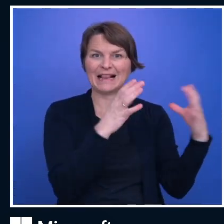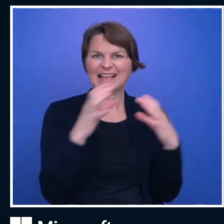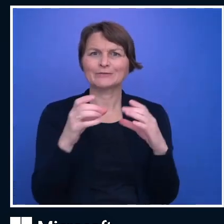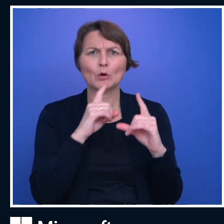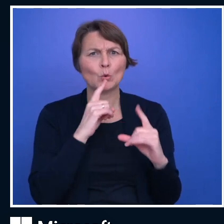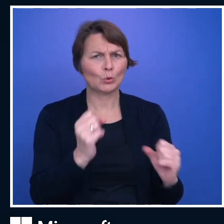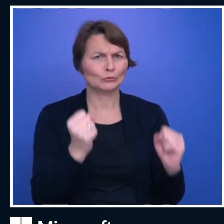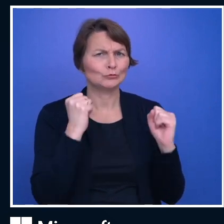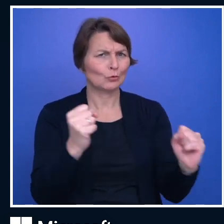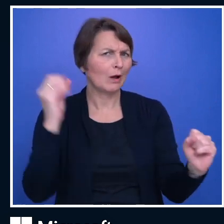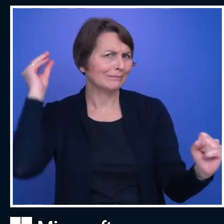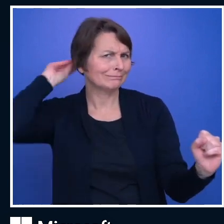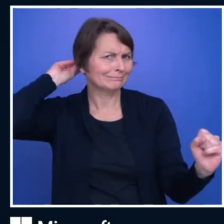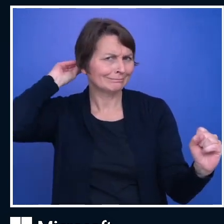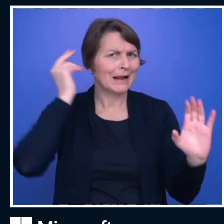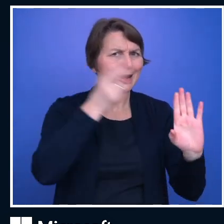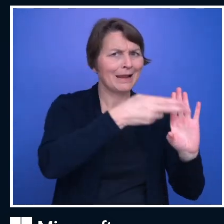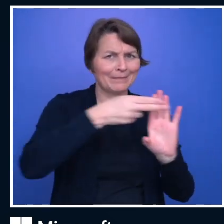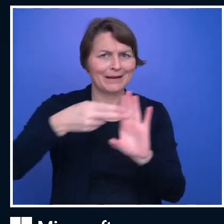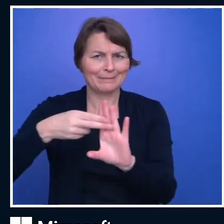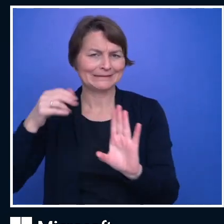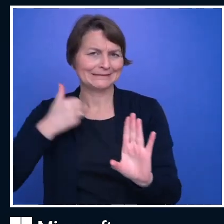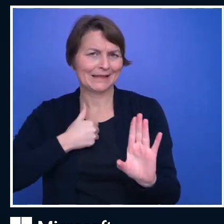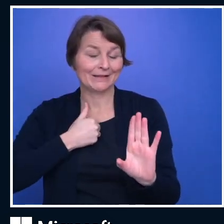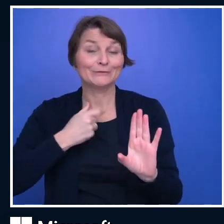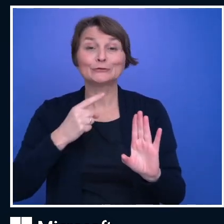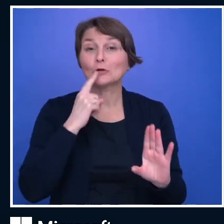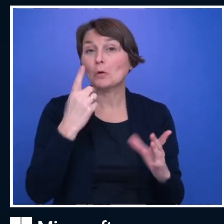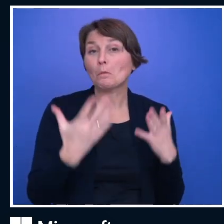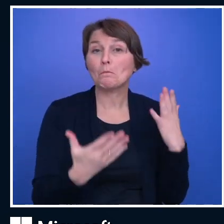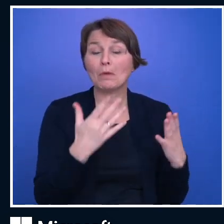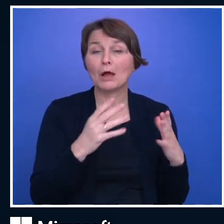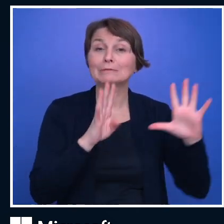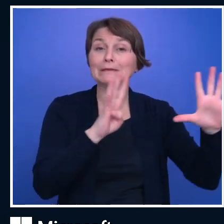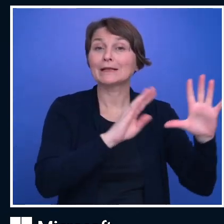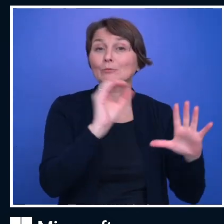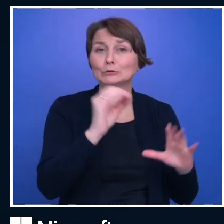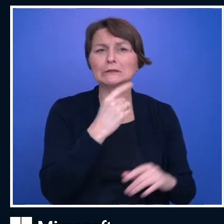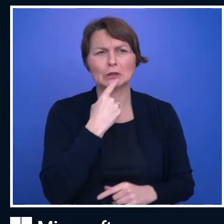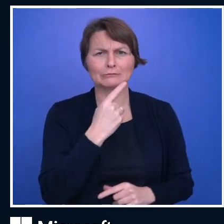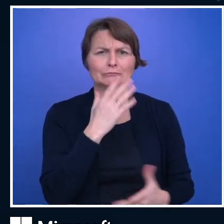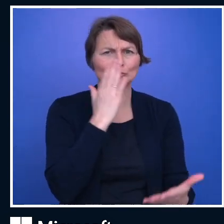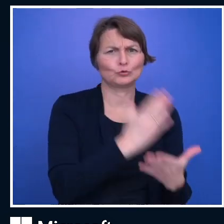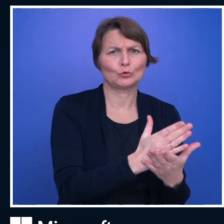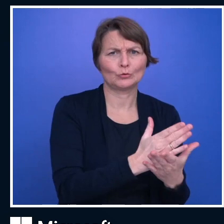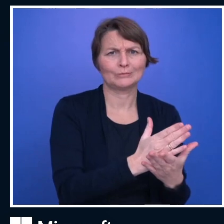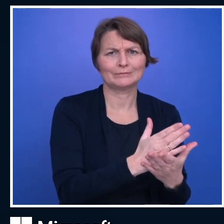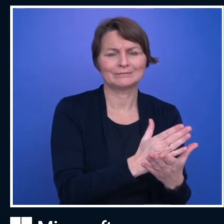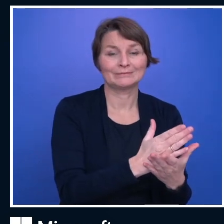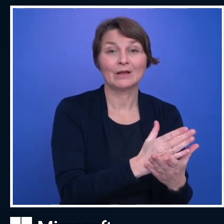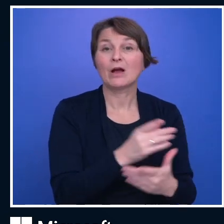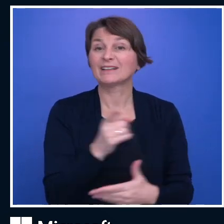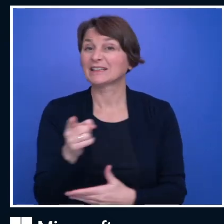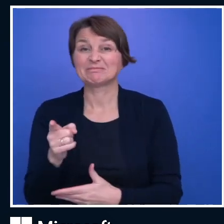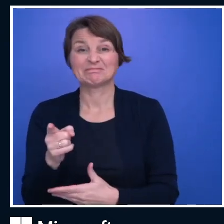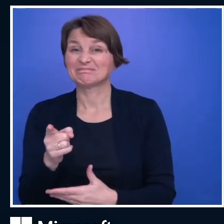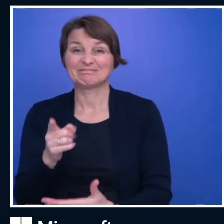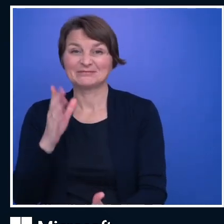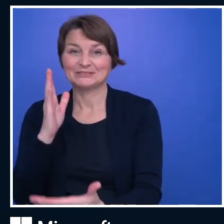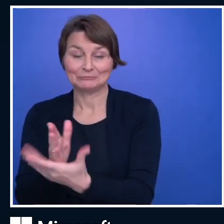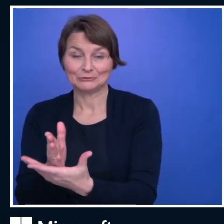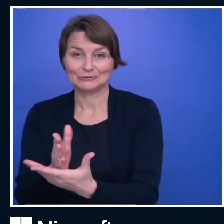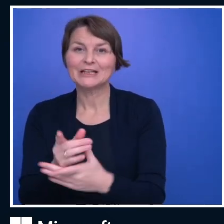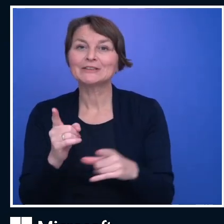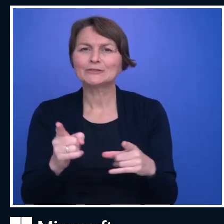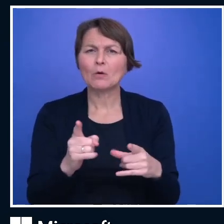data goes into, say true, say that 90% of your data has feathers and just 10 does not. So automatically you've